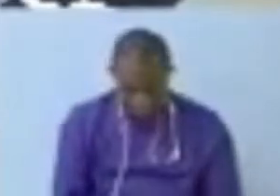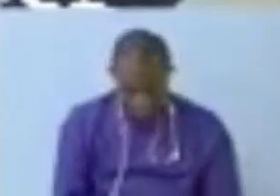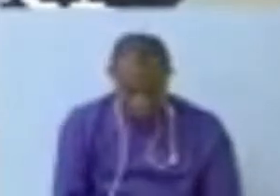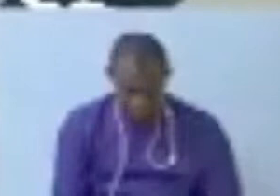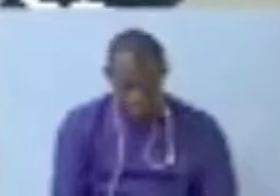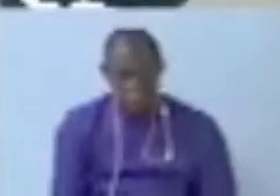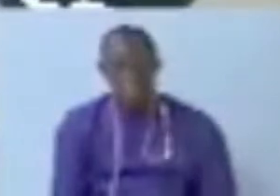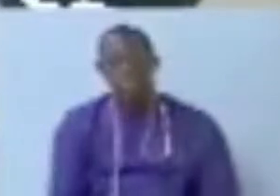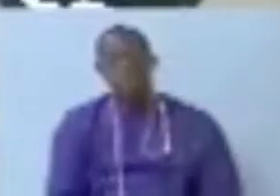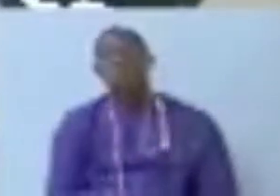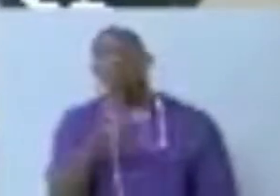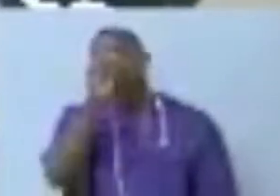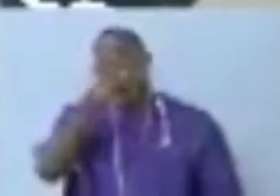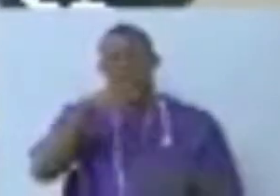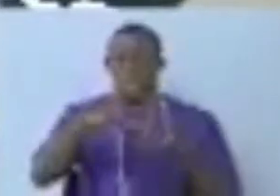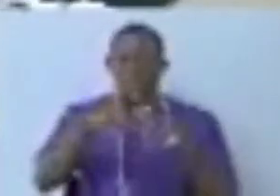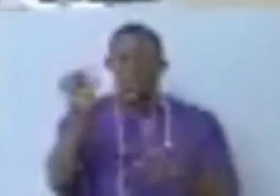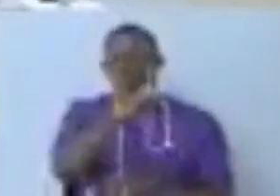Jollof News